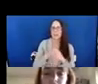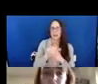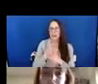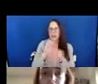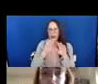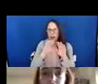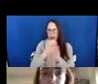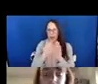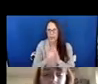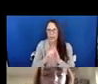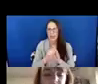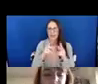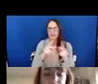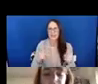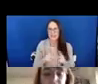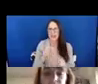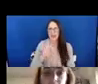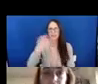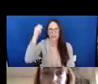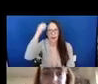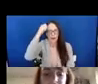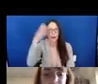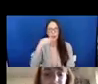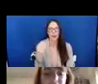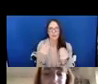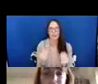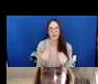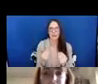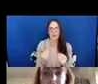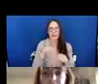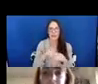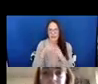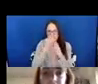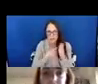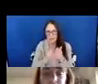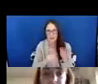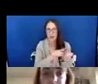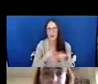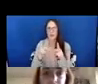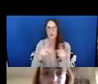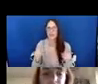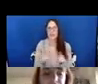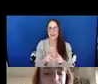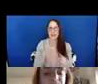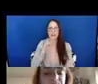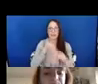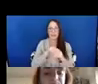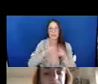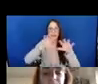theoretical and material investment, as well as the site of investment of society as a whole.